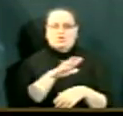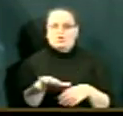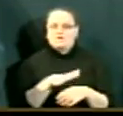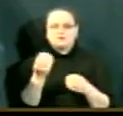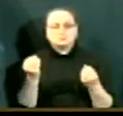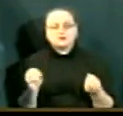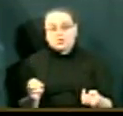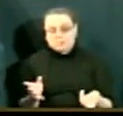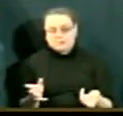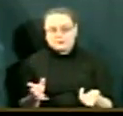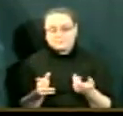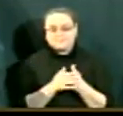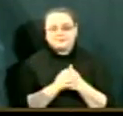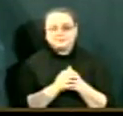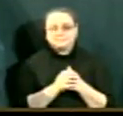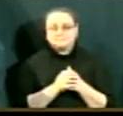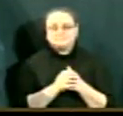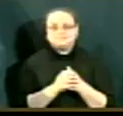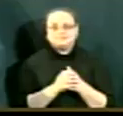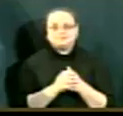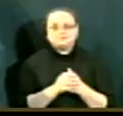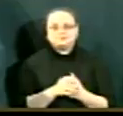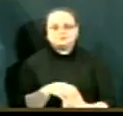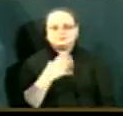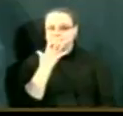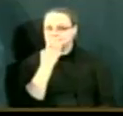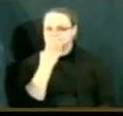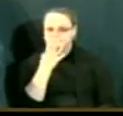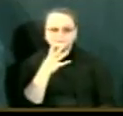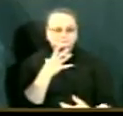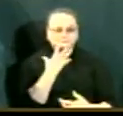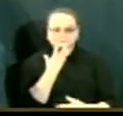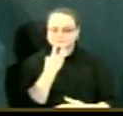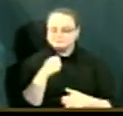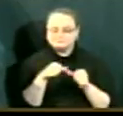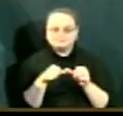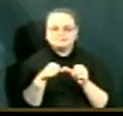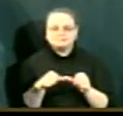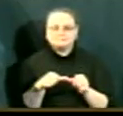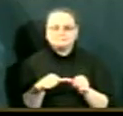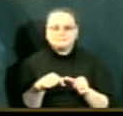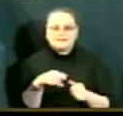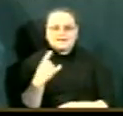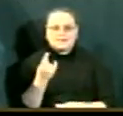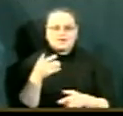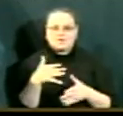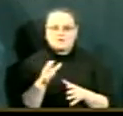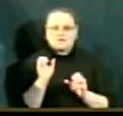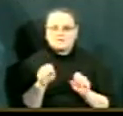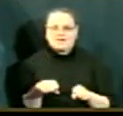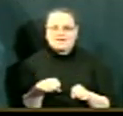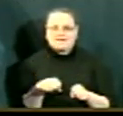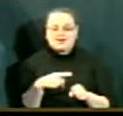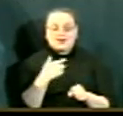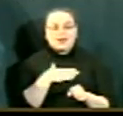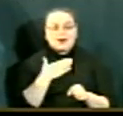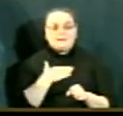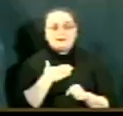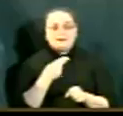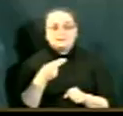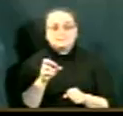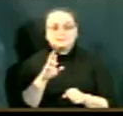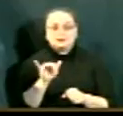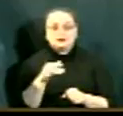So, we're grouching about it, I'm grouching about it, and the only way that we can, and I'm glad Harry